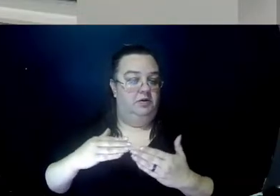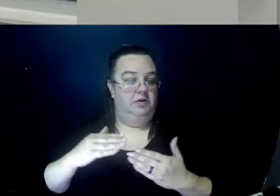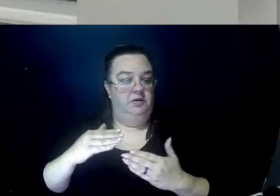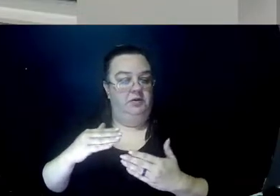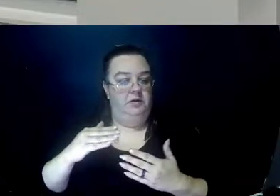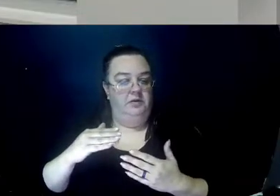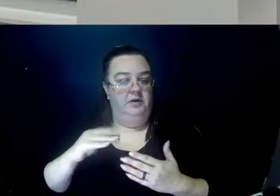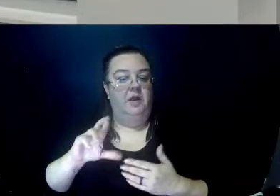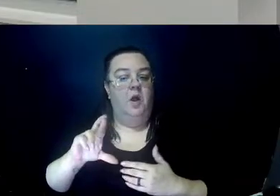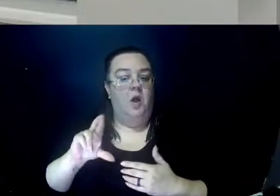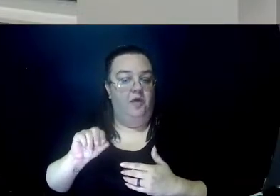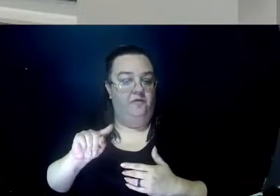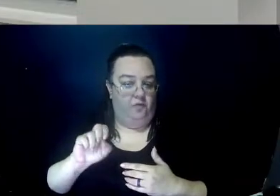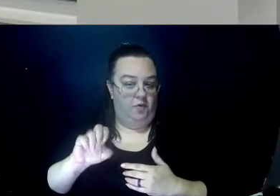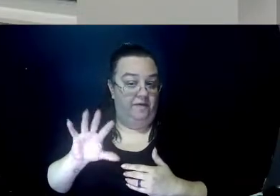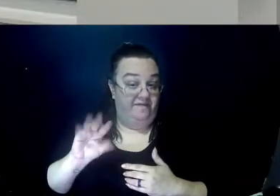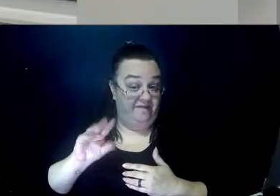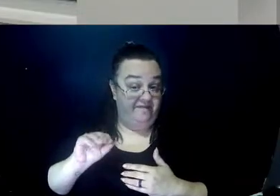Route 50.